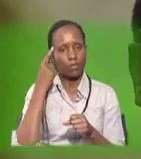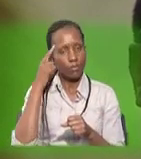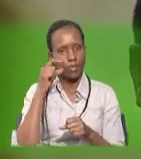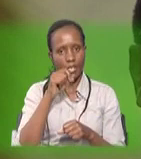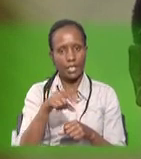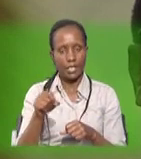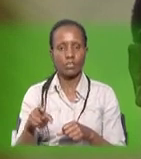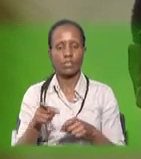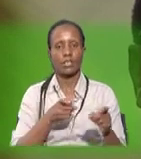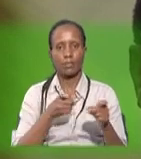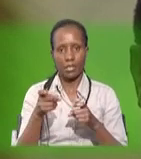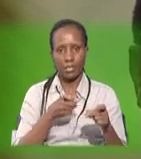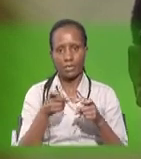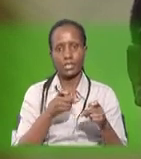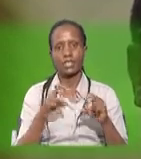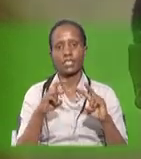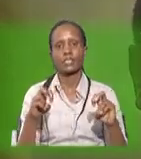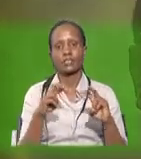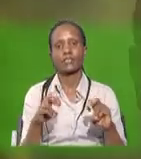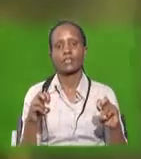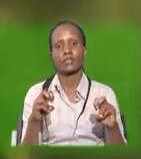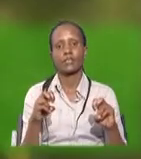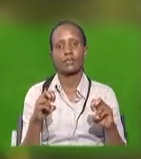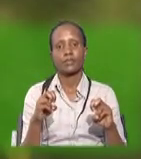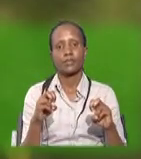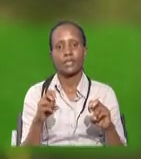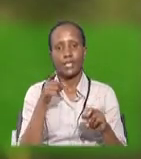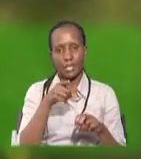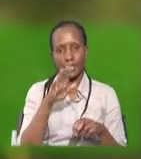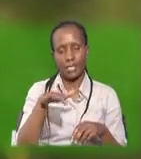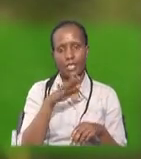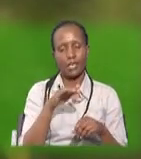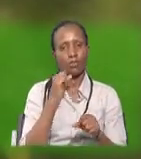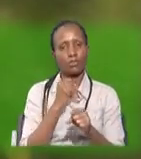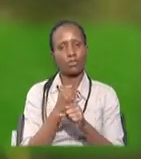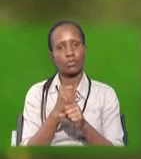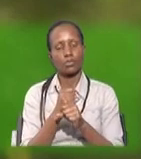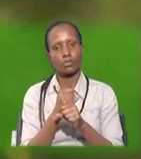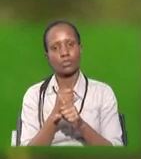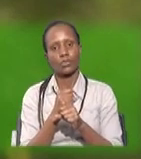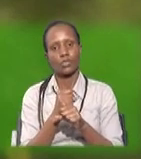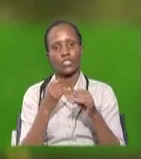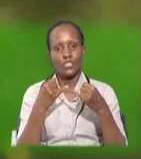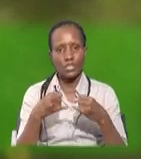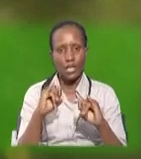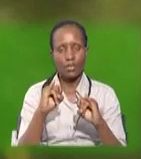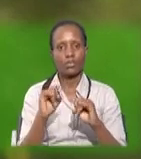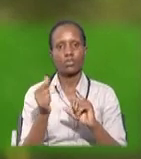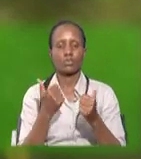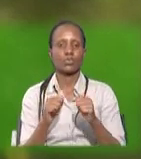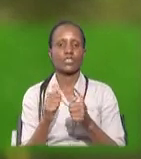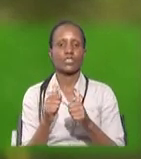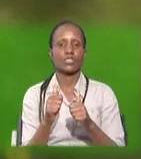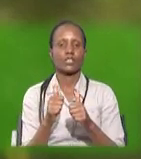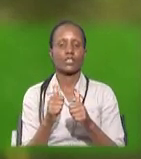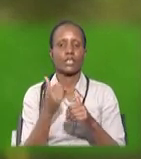irrigation system management research. In this respect, we carry out trials